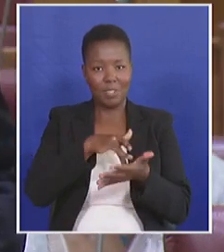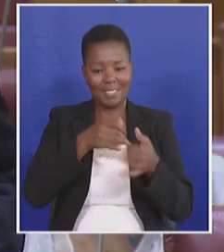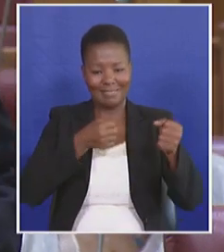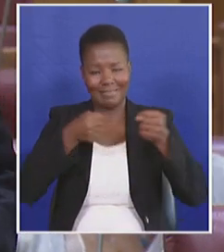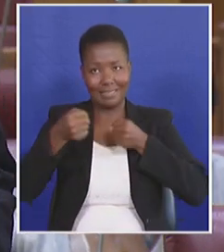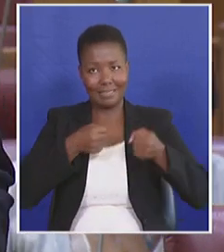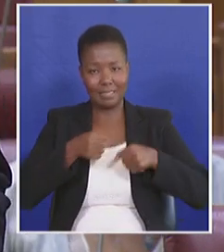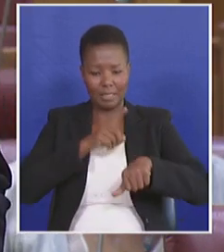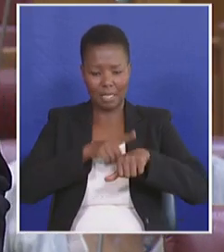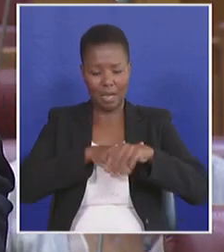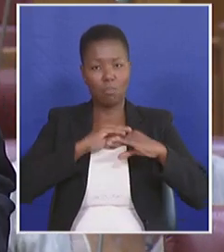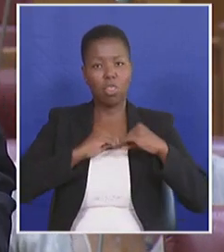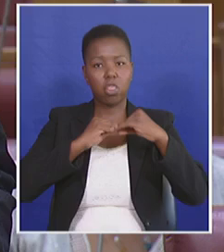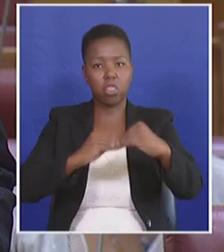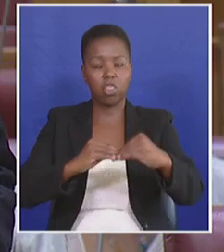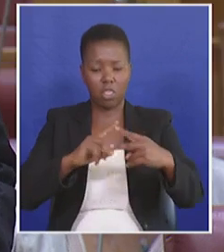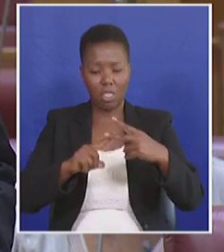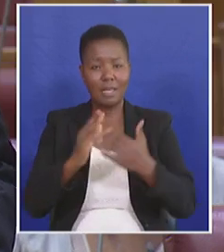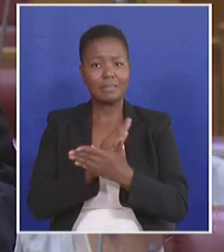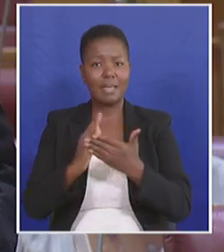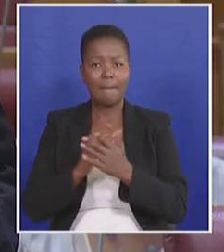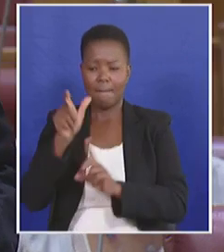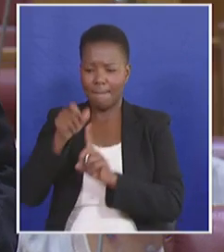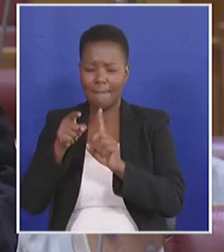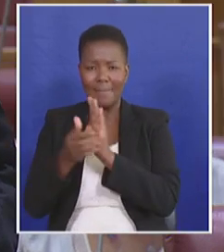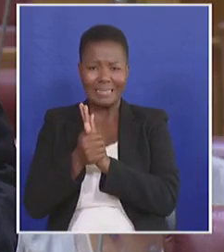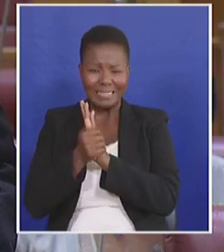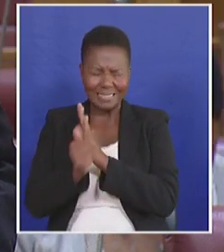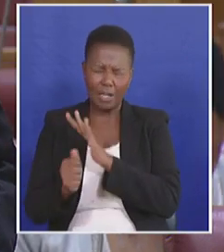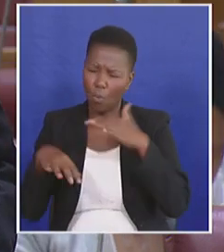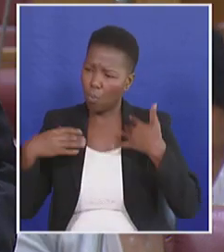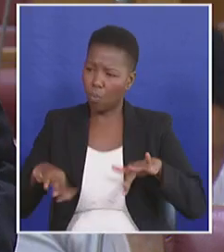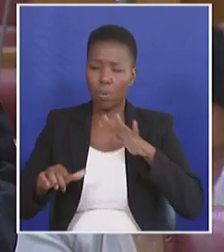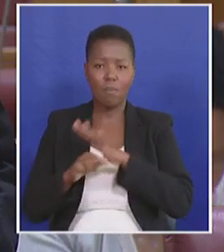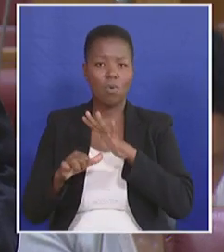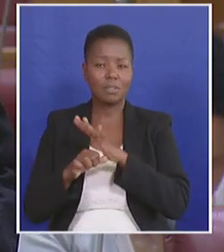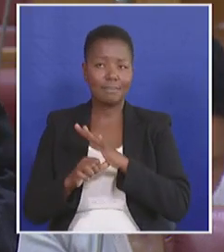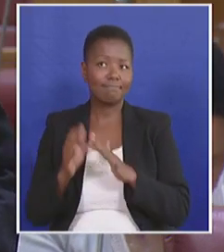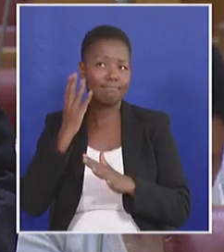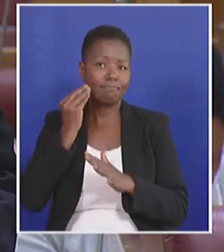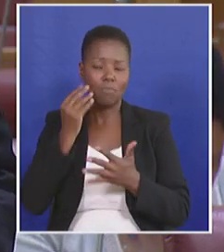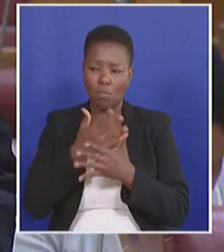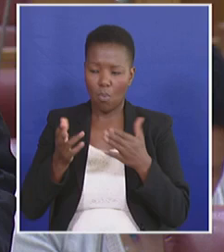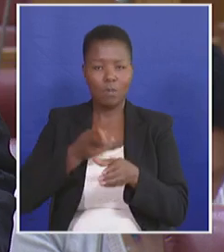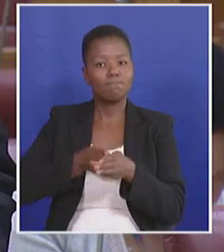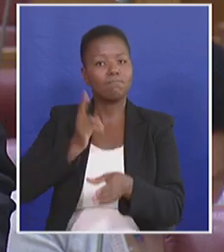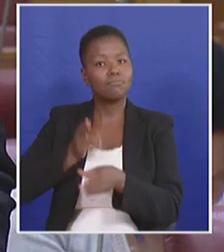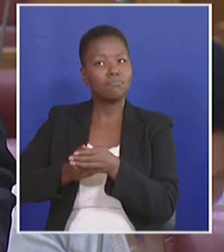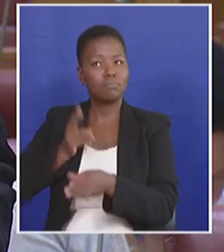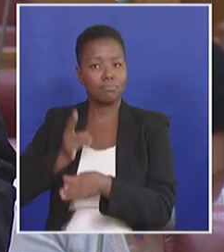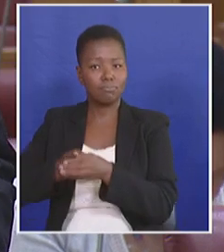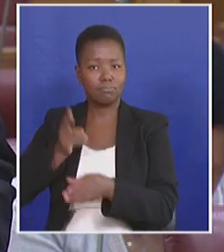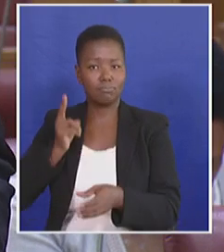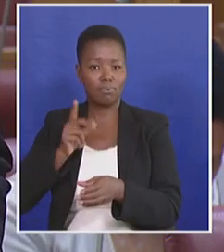Secondly, the loss of experienced officers with critical skills, such as detectives and operational commanders, due